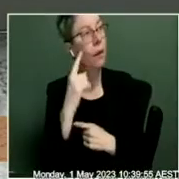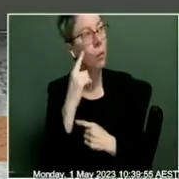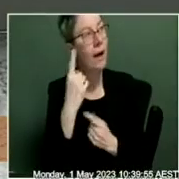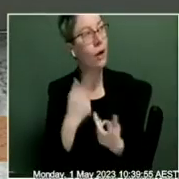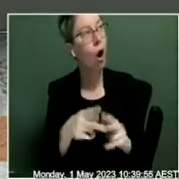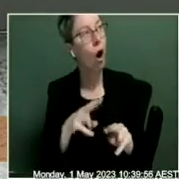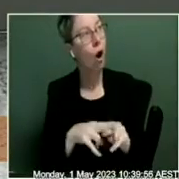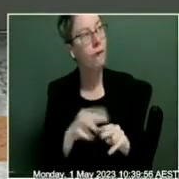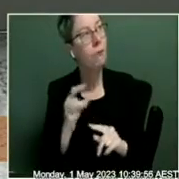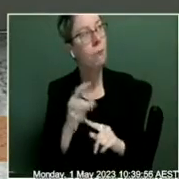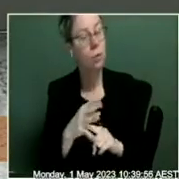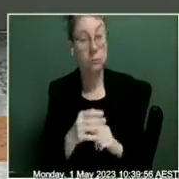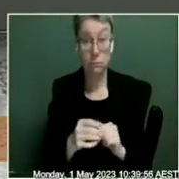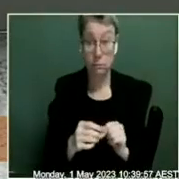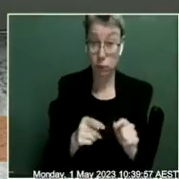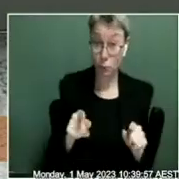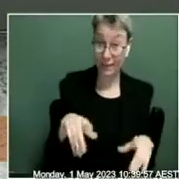that